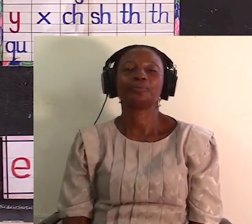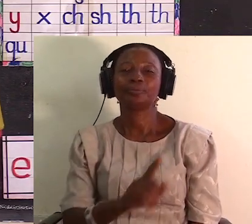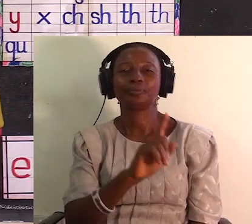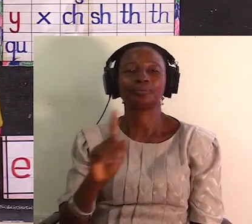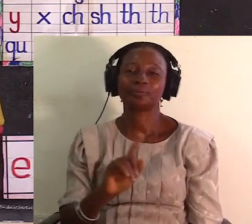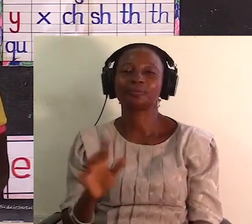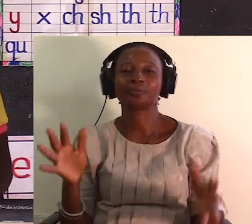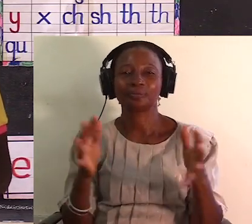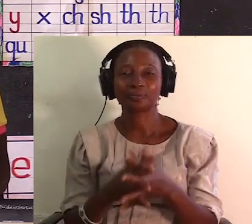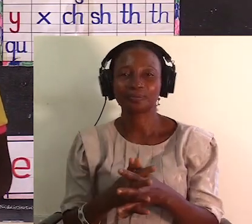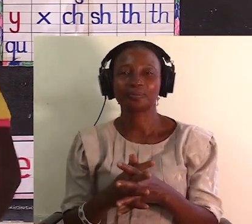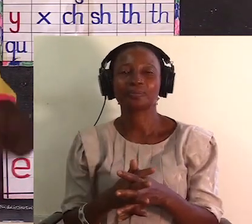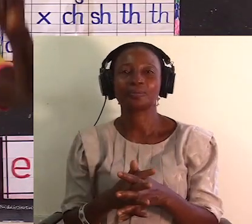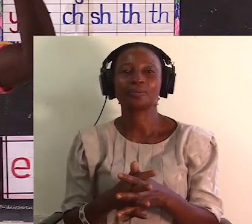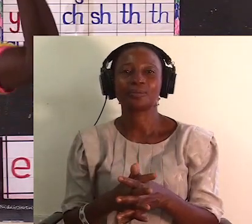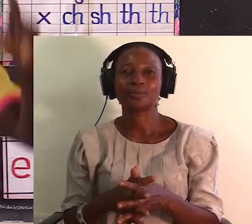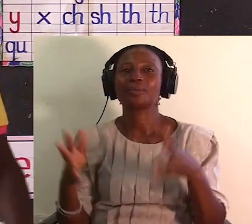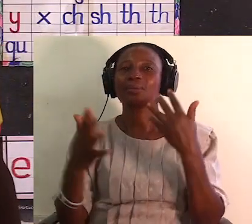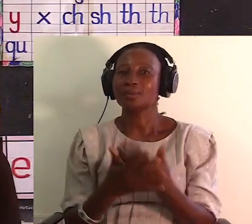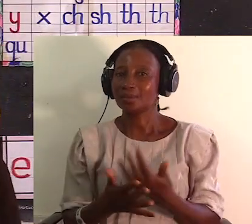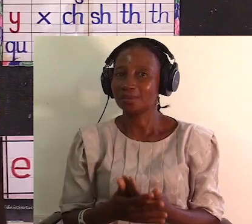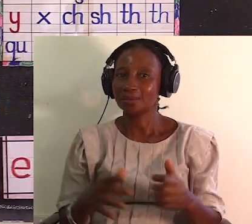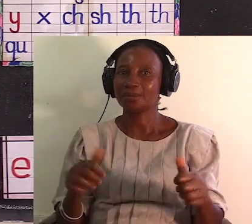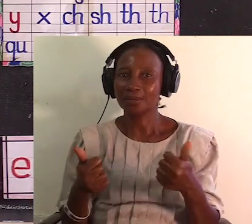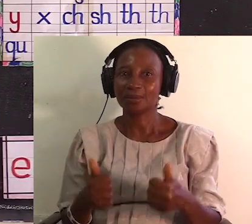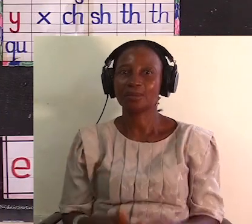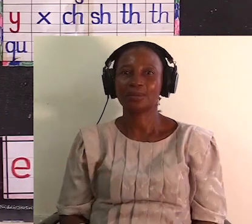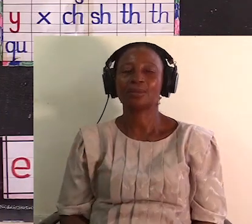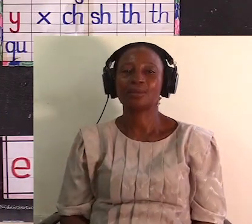Are we together? Are we ready to start?